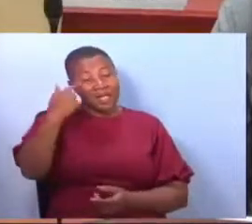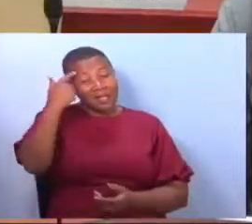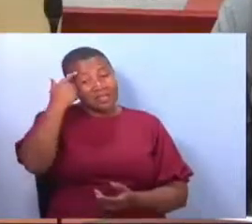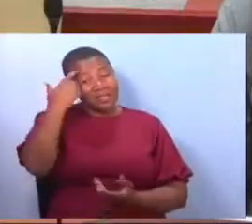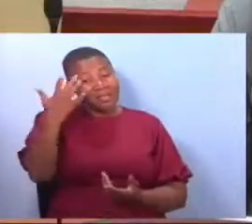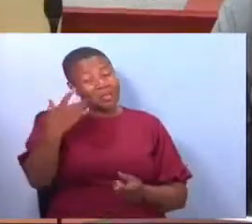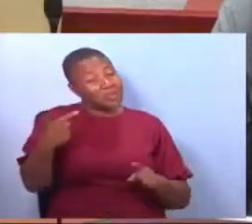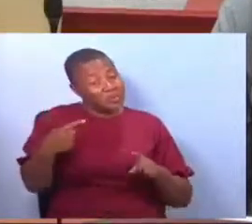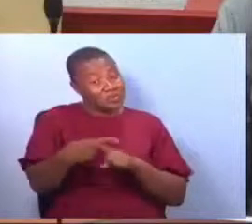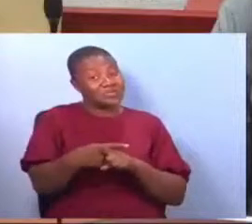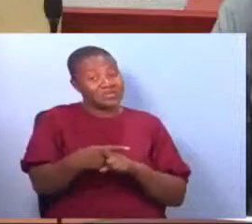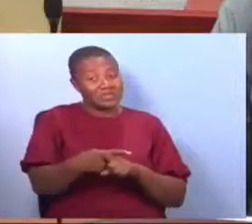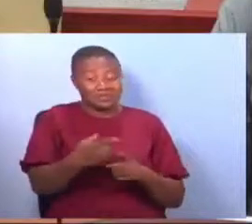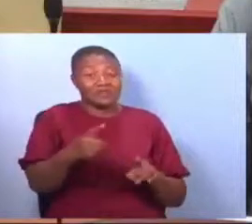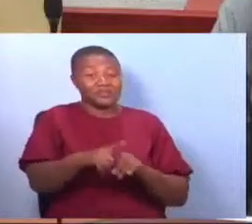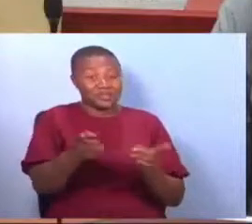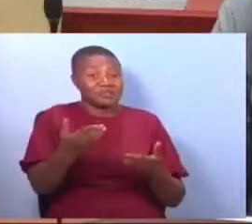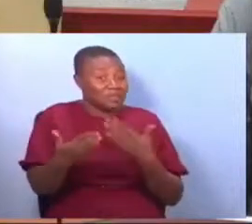this